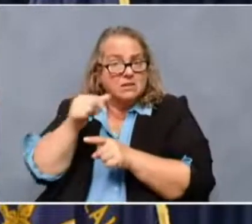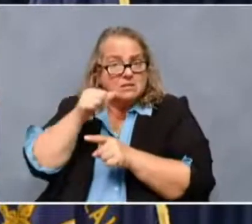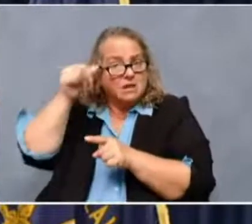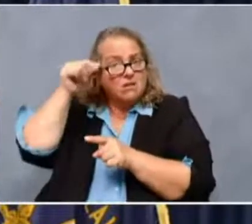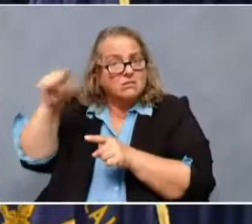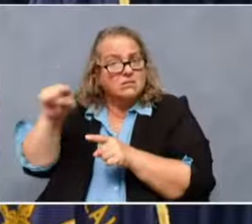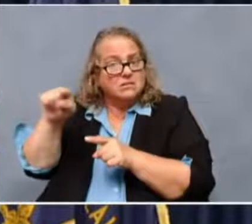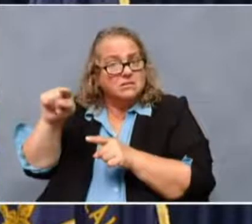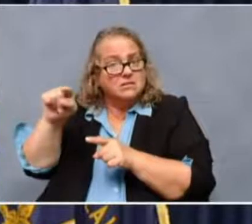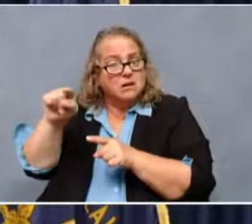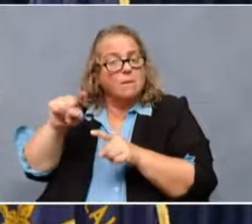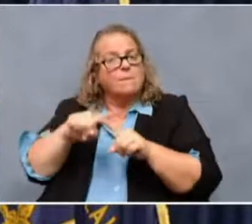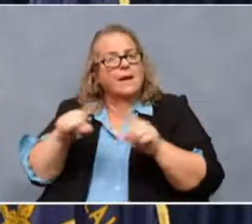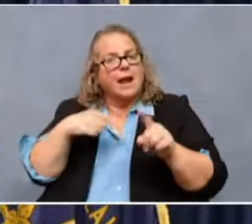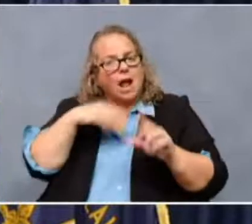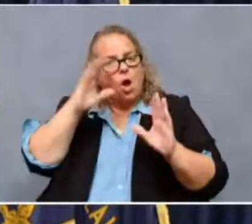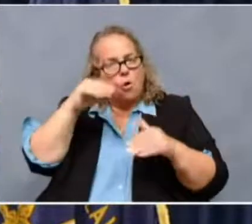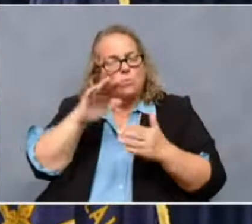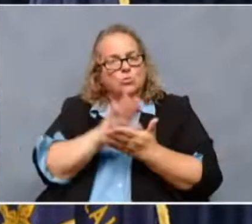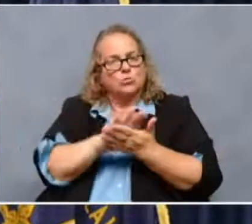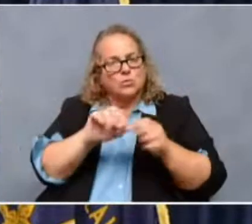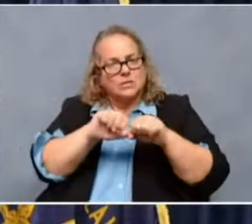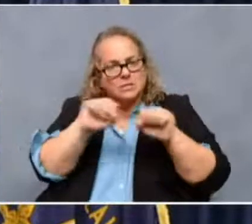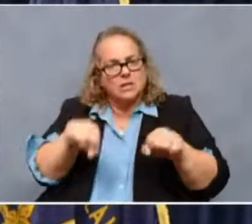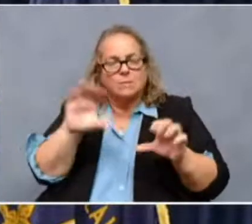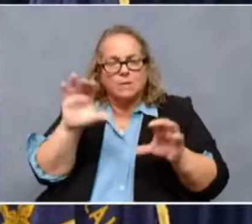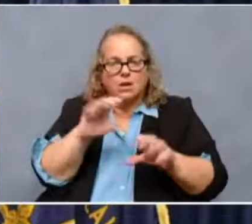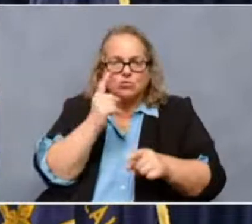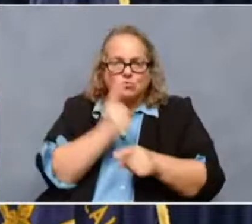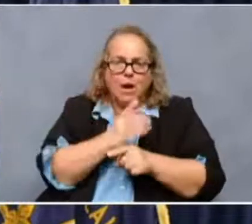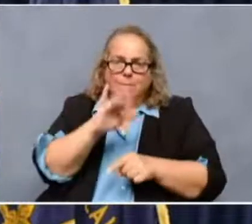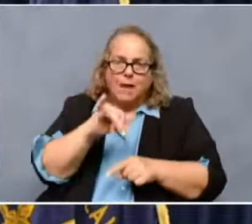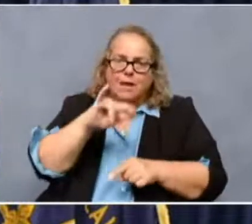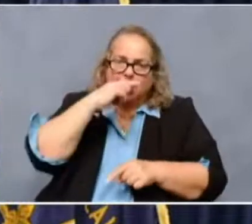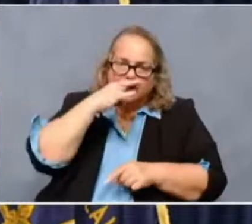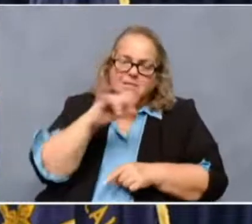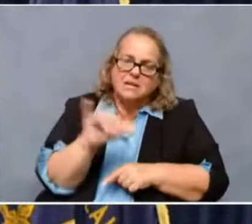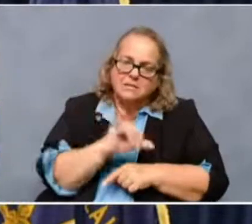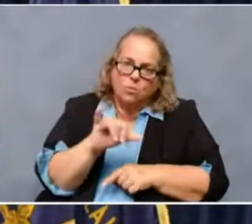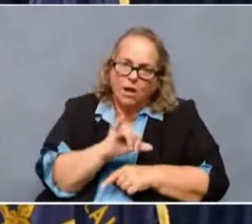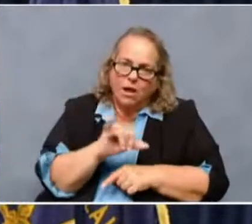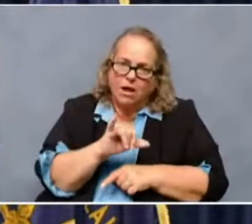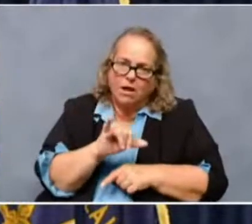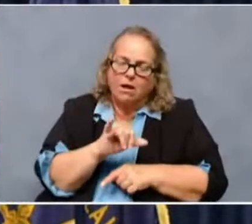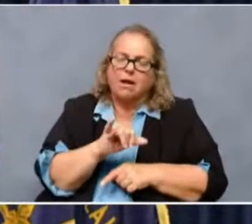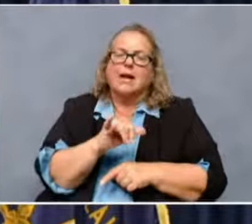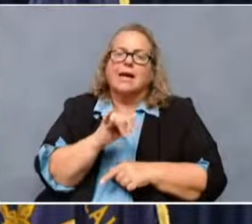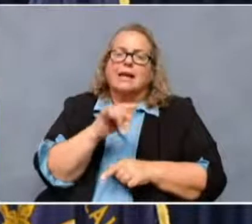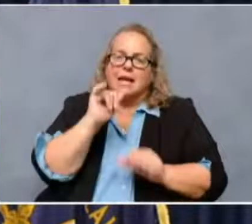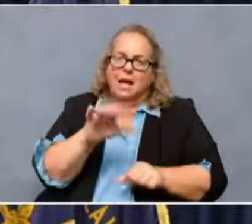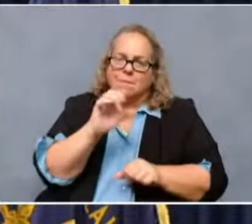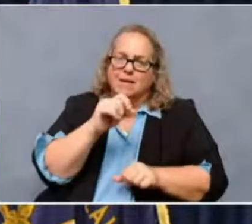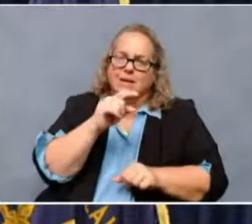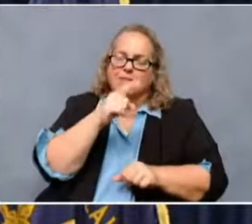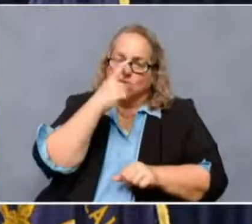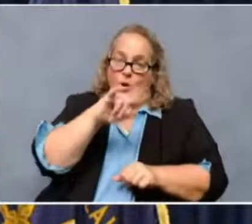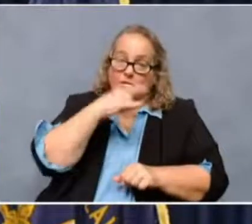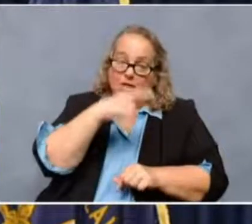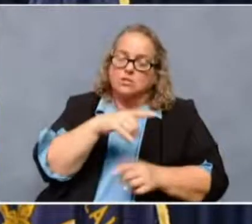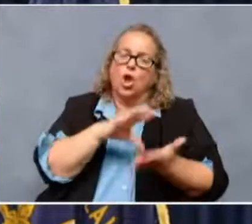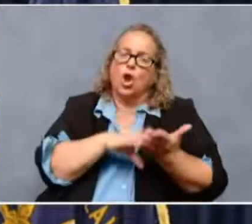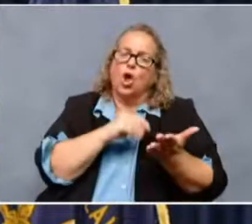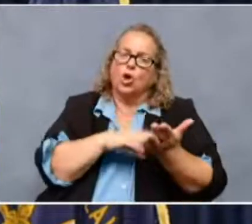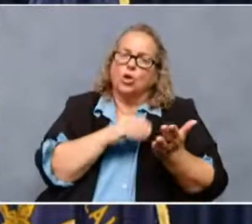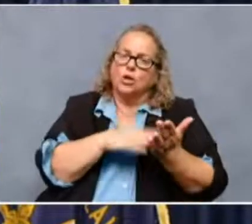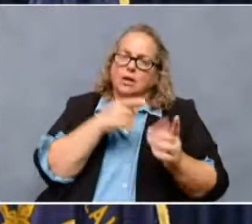hope that the school system does right by the kids as well. This can be for them a learning moment that can be really